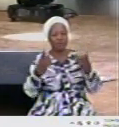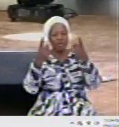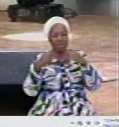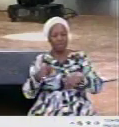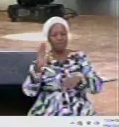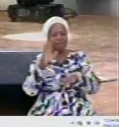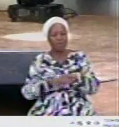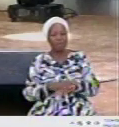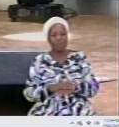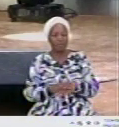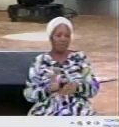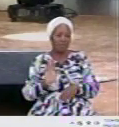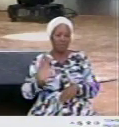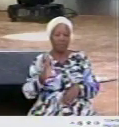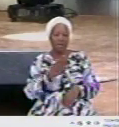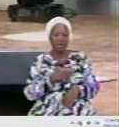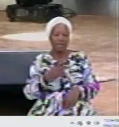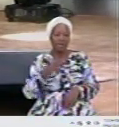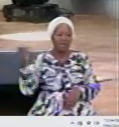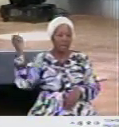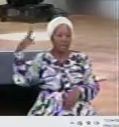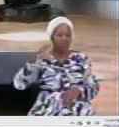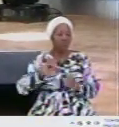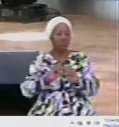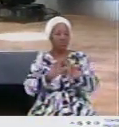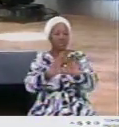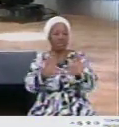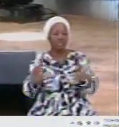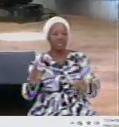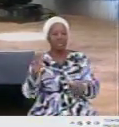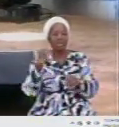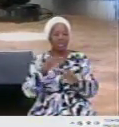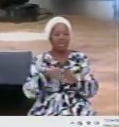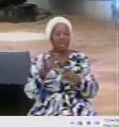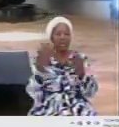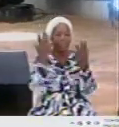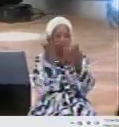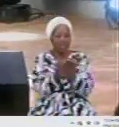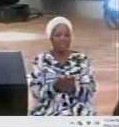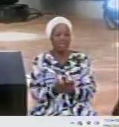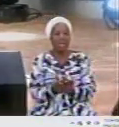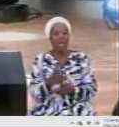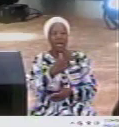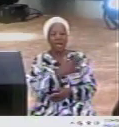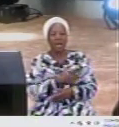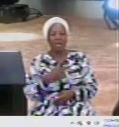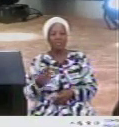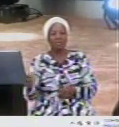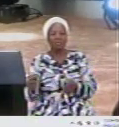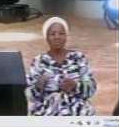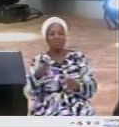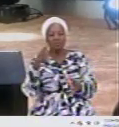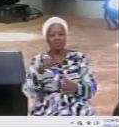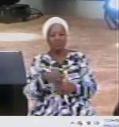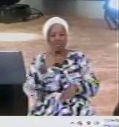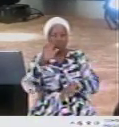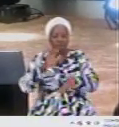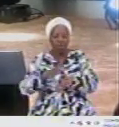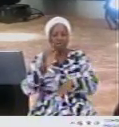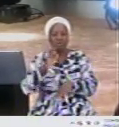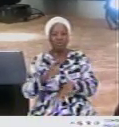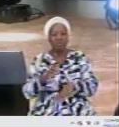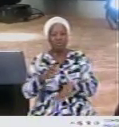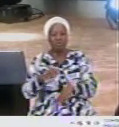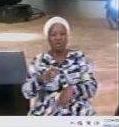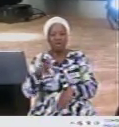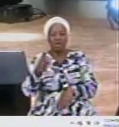upon him, and a light shined in the prison, and he smote Peter, is